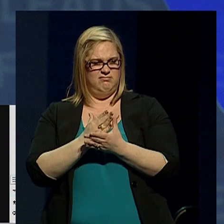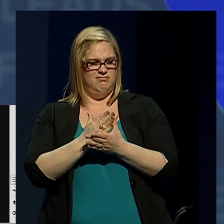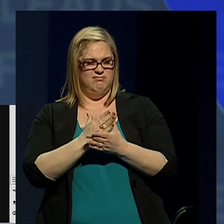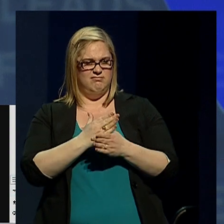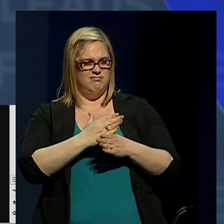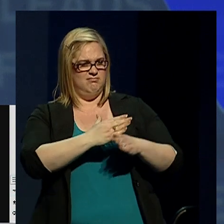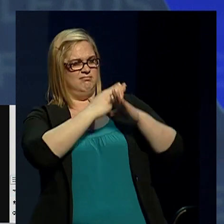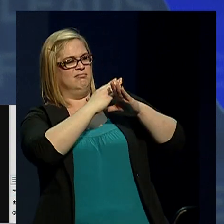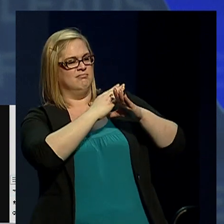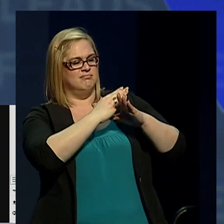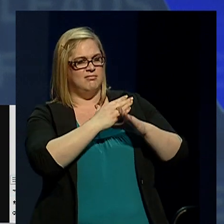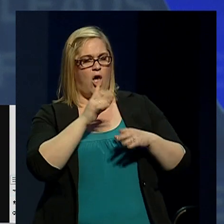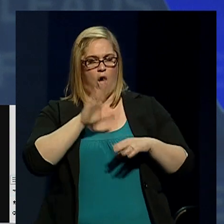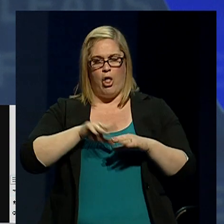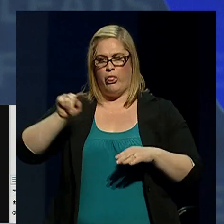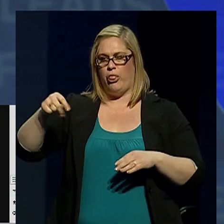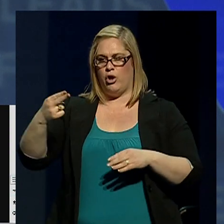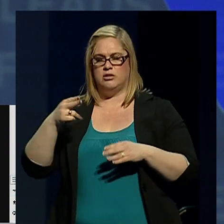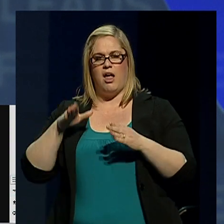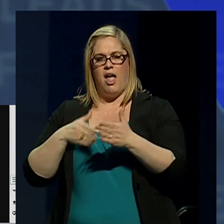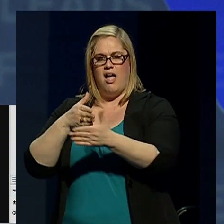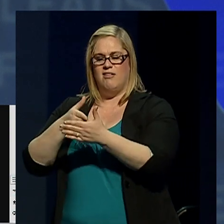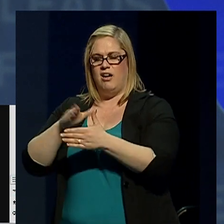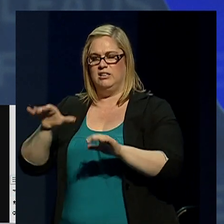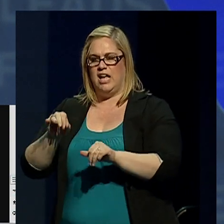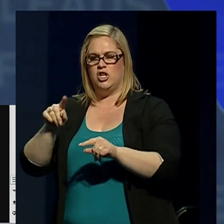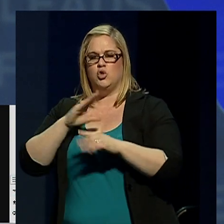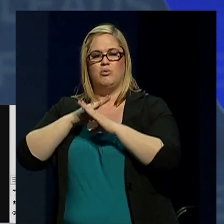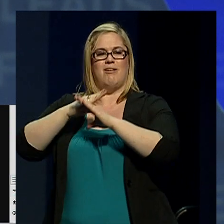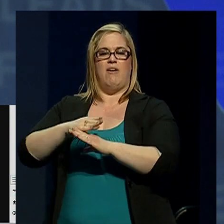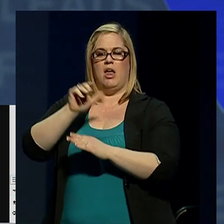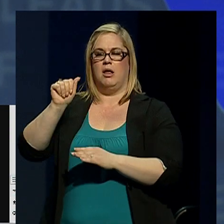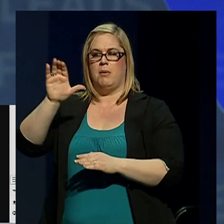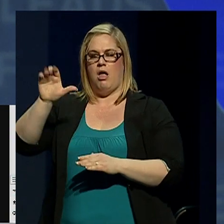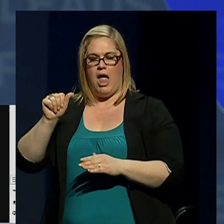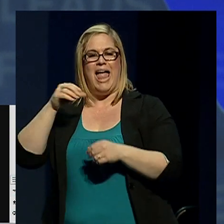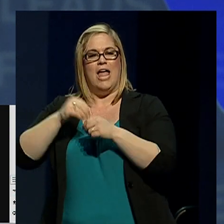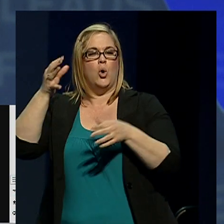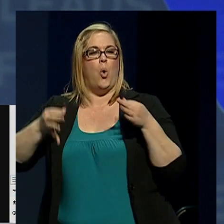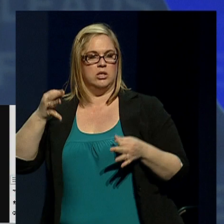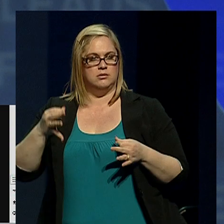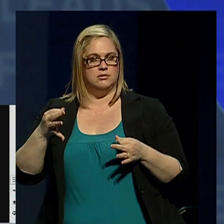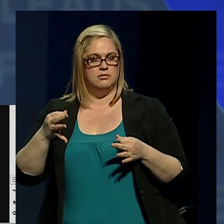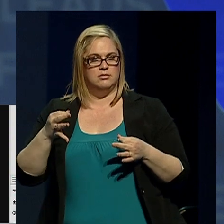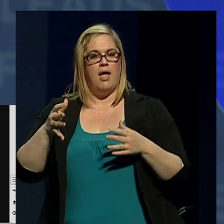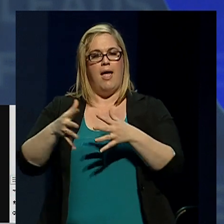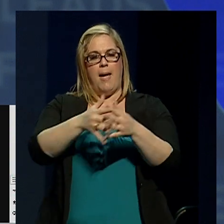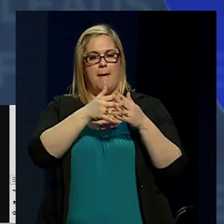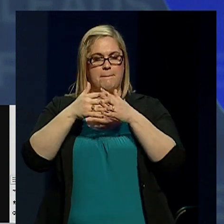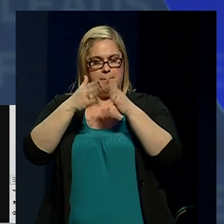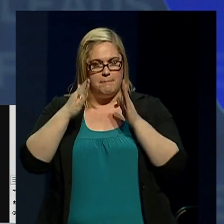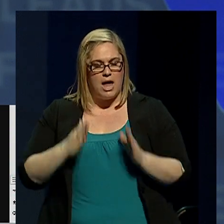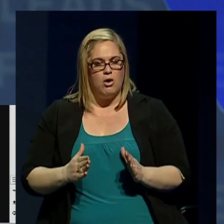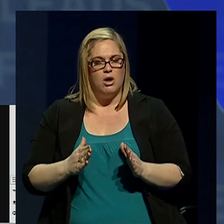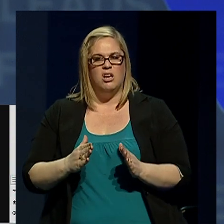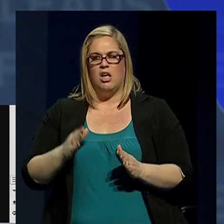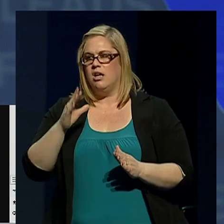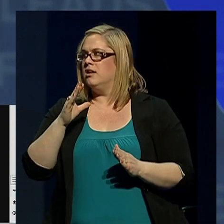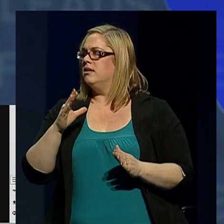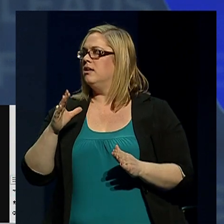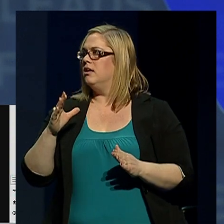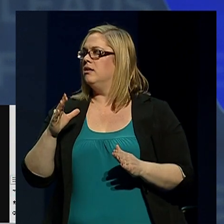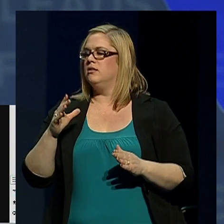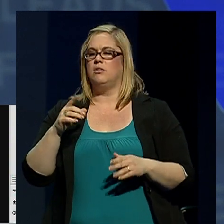On Thursday, I filed an action to defend the Affordable Care Act in court. Americans cannot